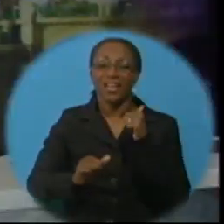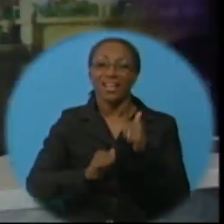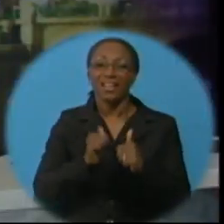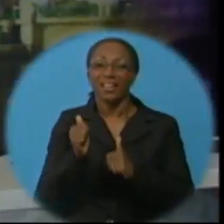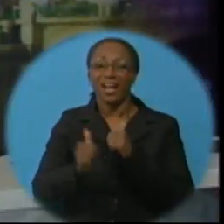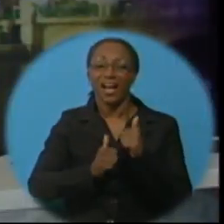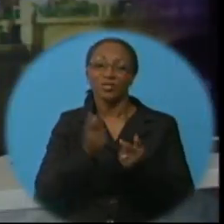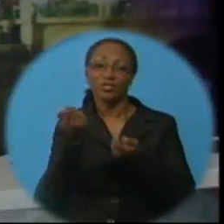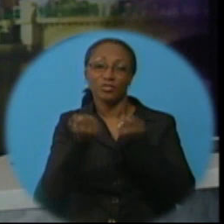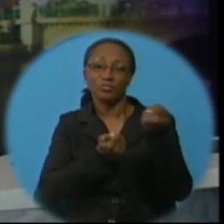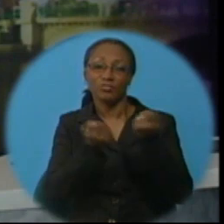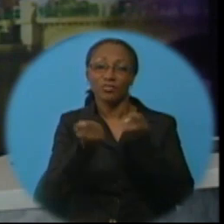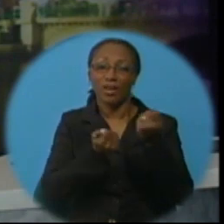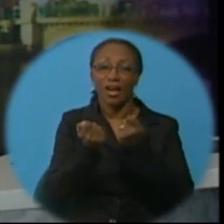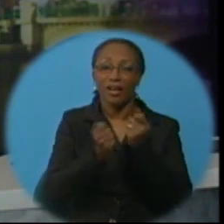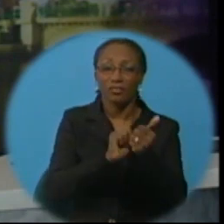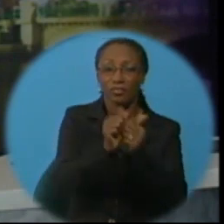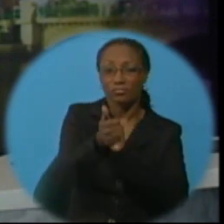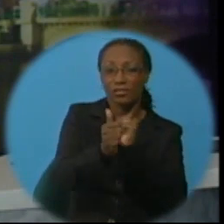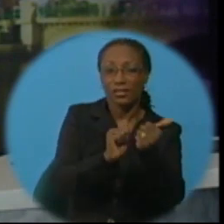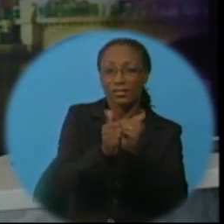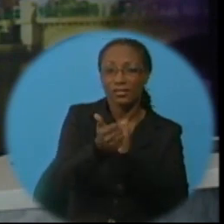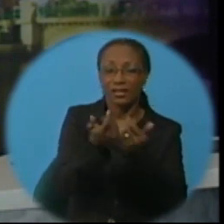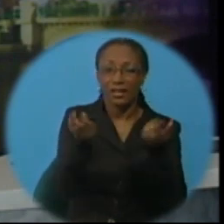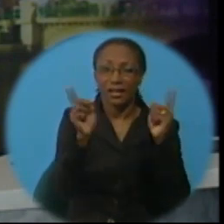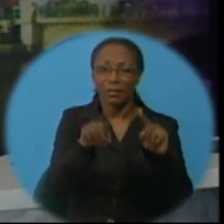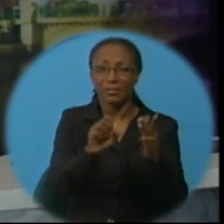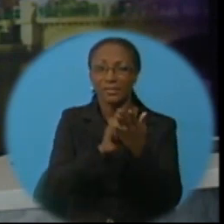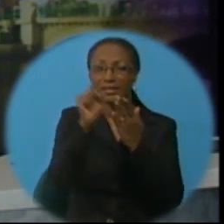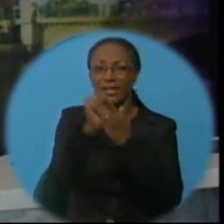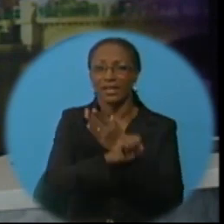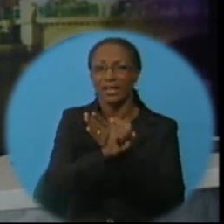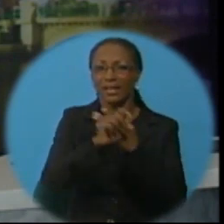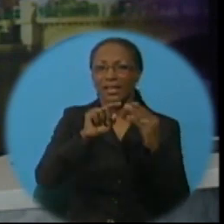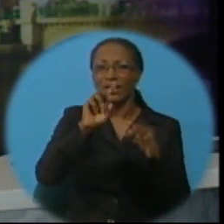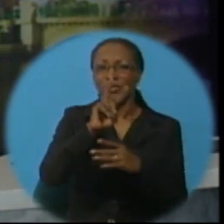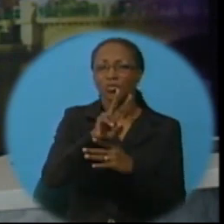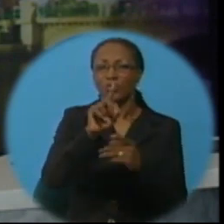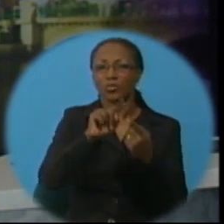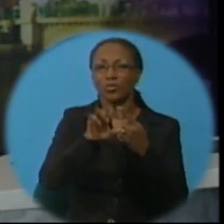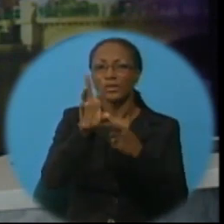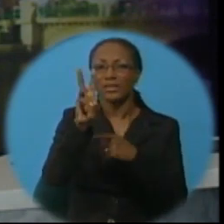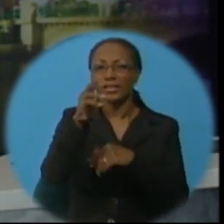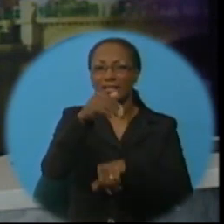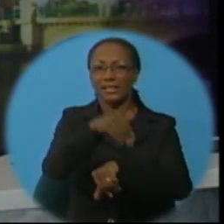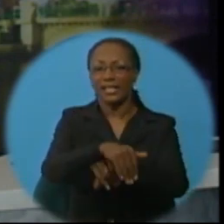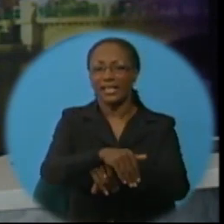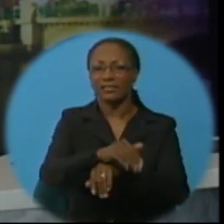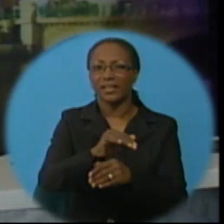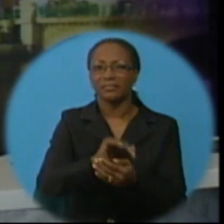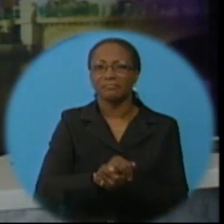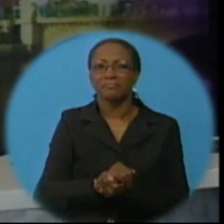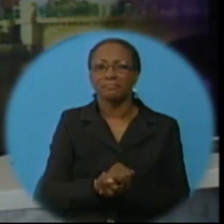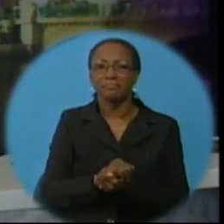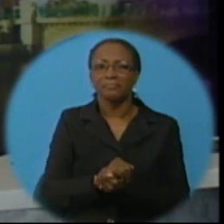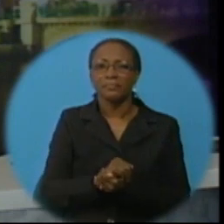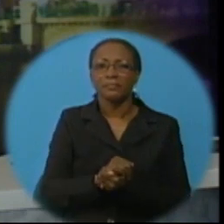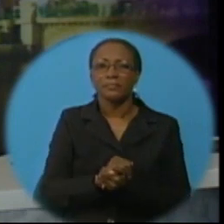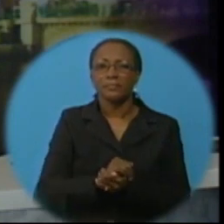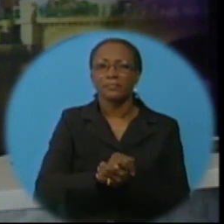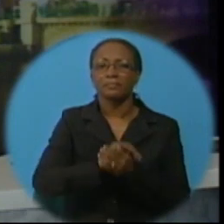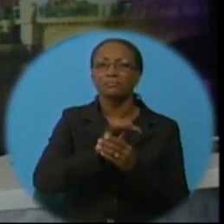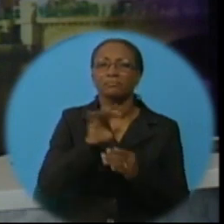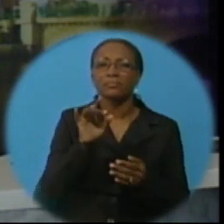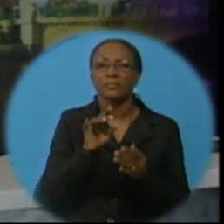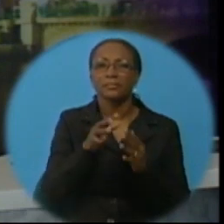Well, all that action this Saturday set to run from two till six in the evening. Now, as the city of Boston